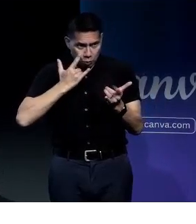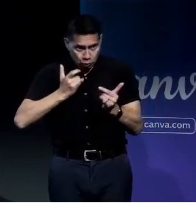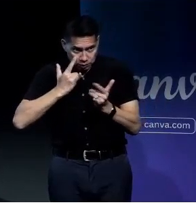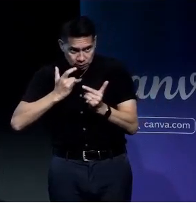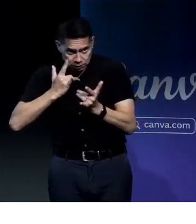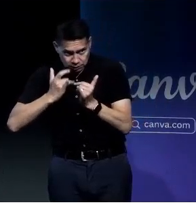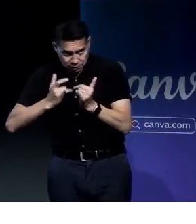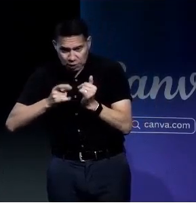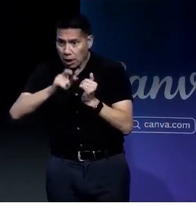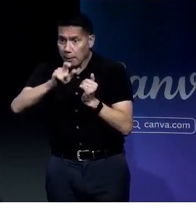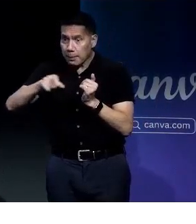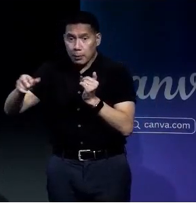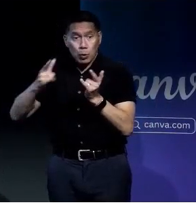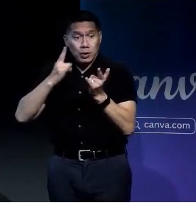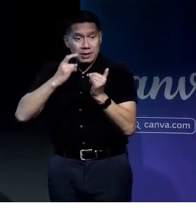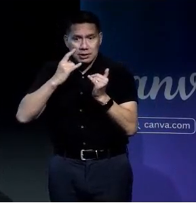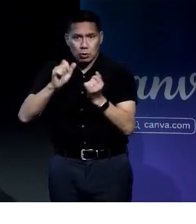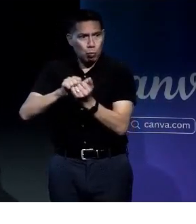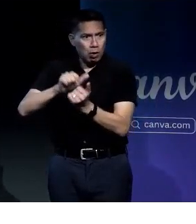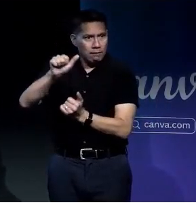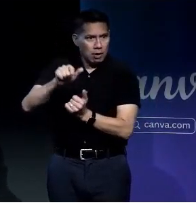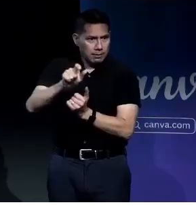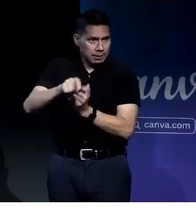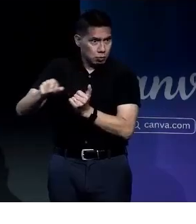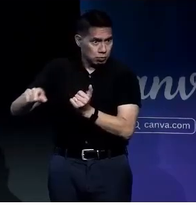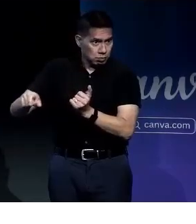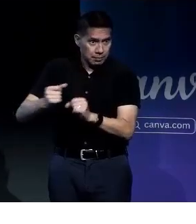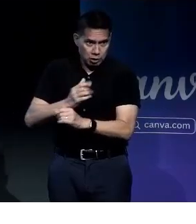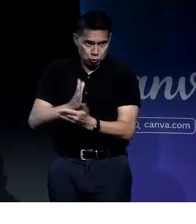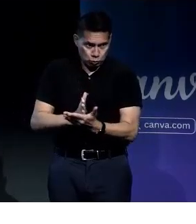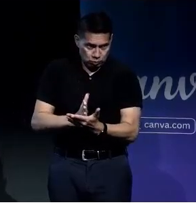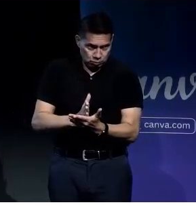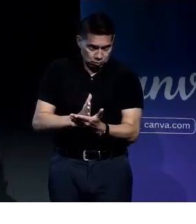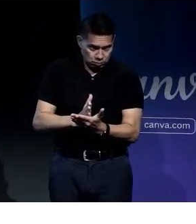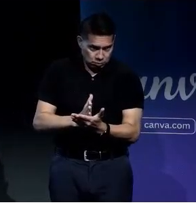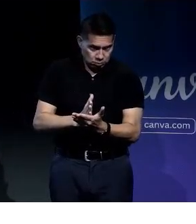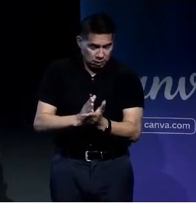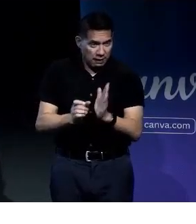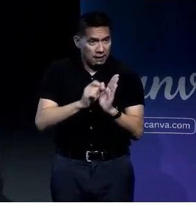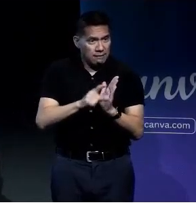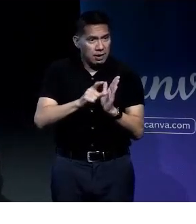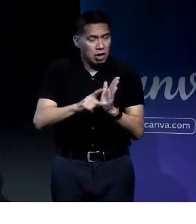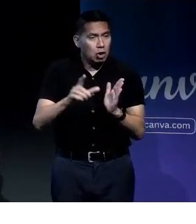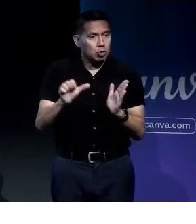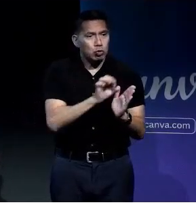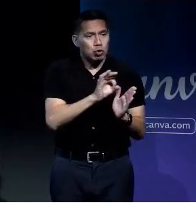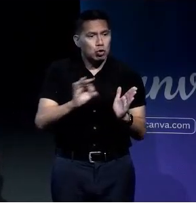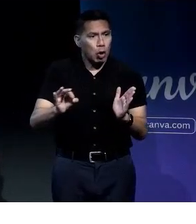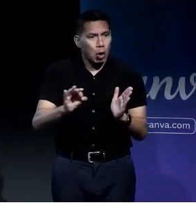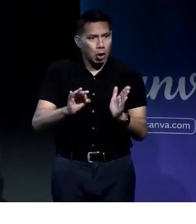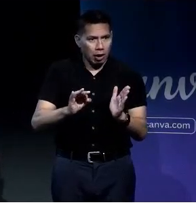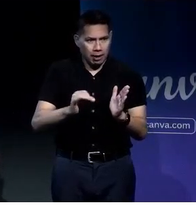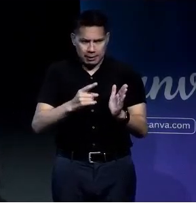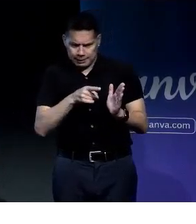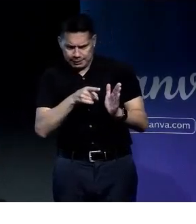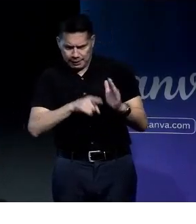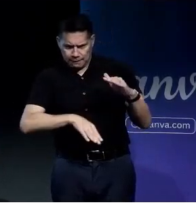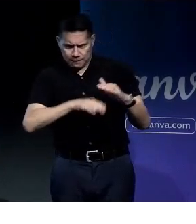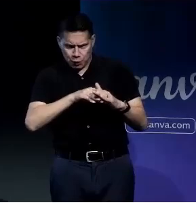that you're looking at are qualified. And a vendor should not be considered fully compliant